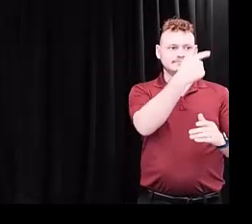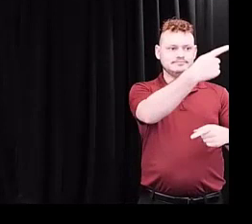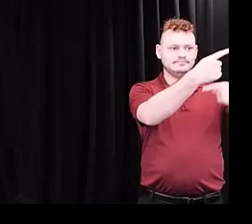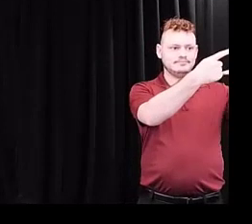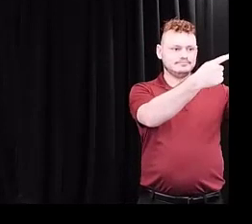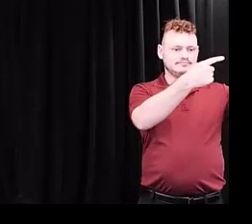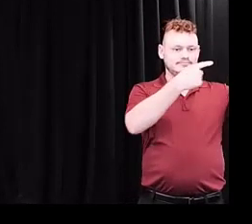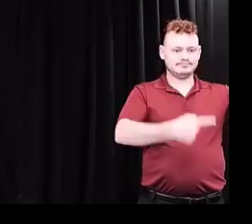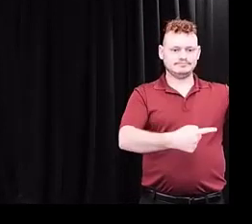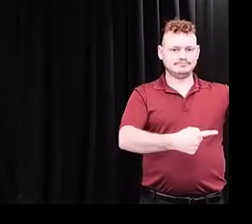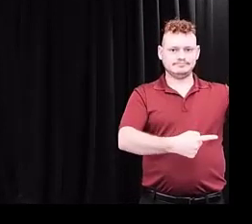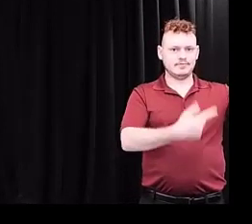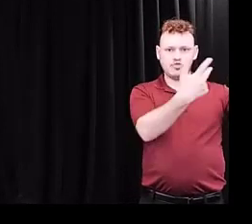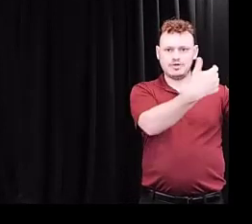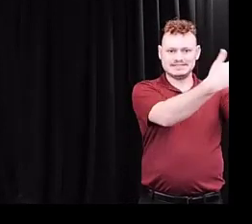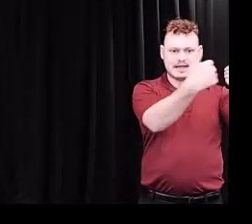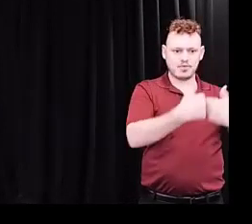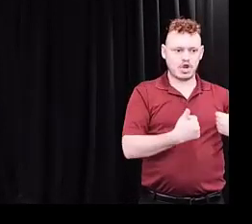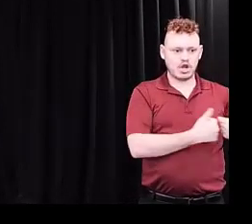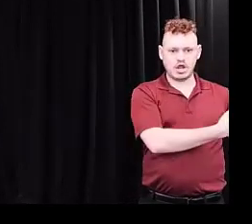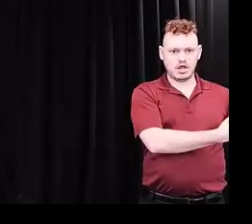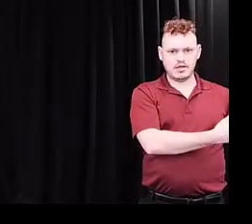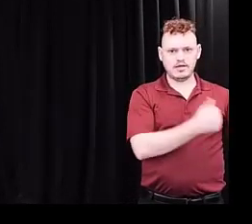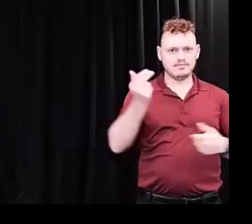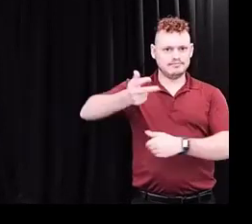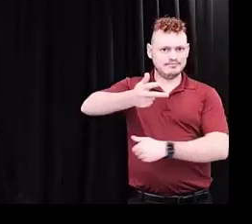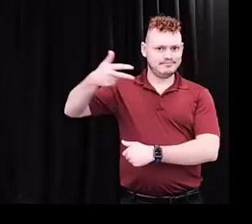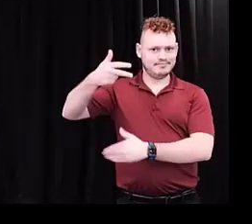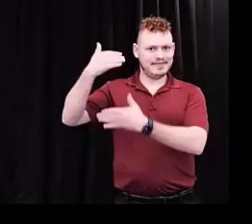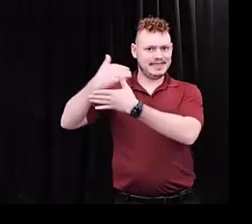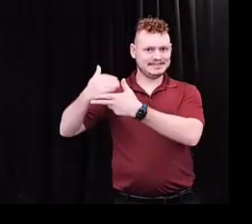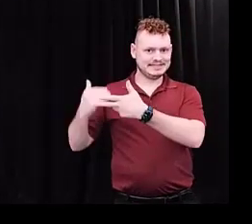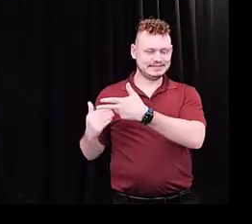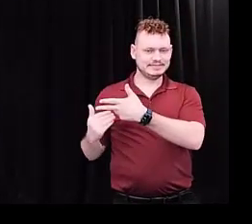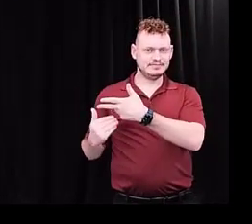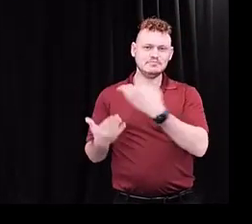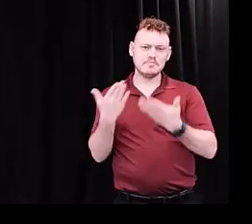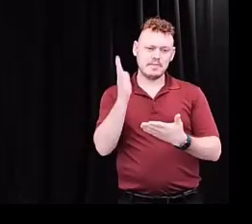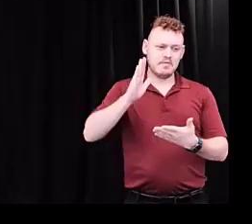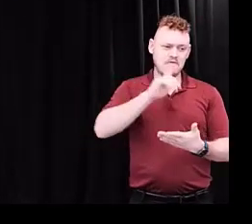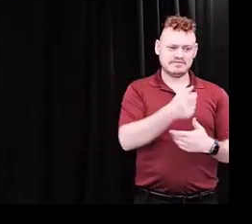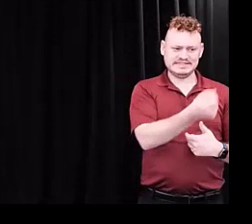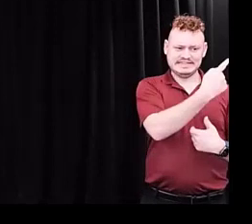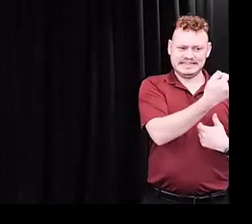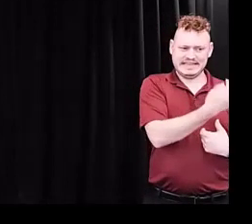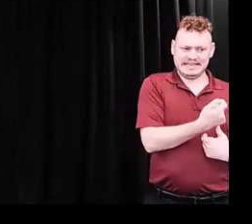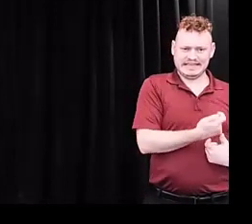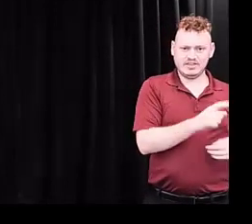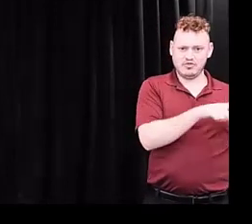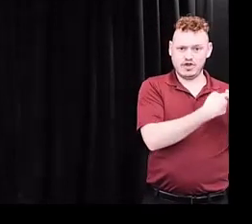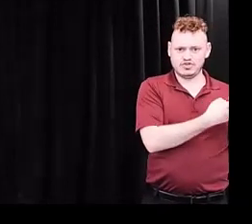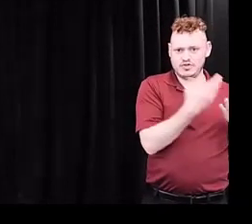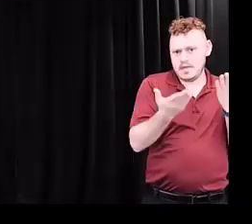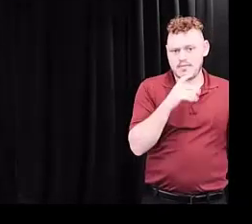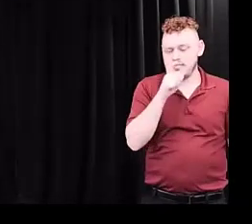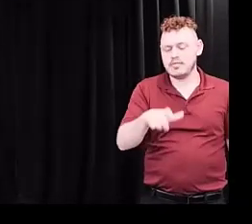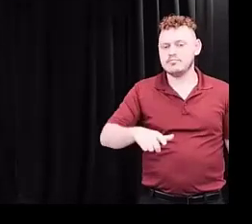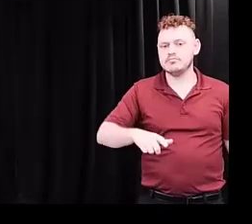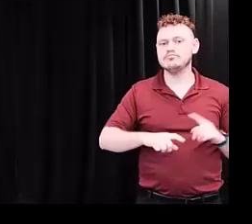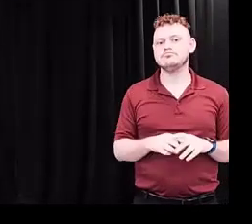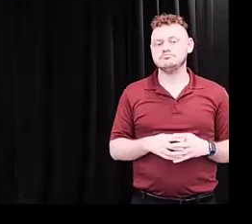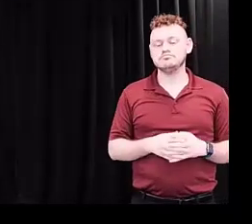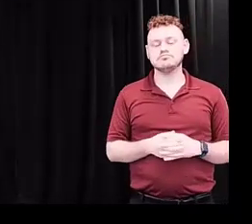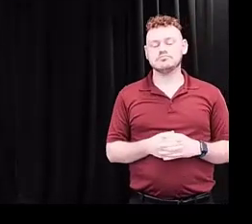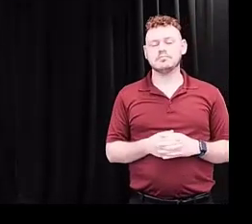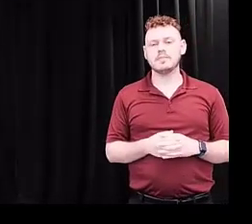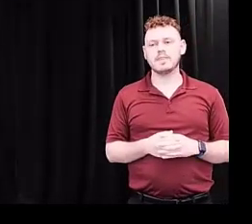separate sentences of text. And you may have to go back and delete the 1, 2, 3 that was written there. But when you